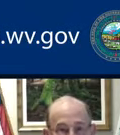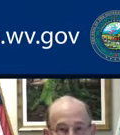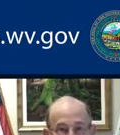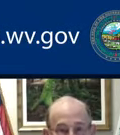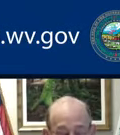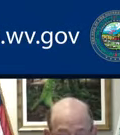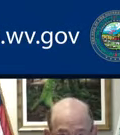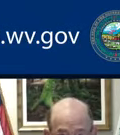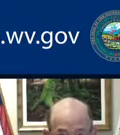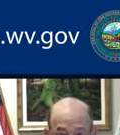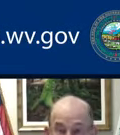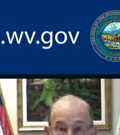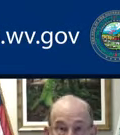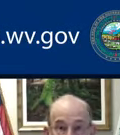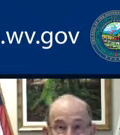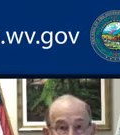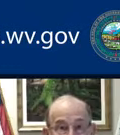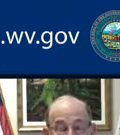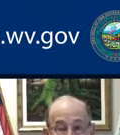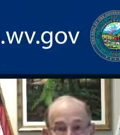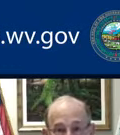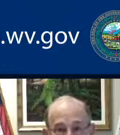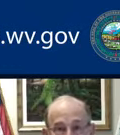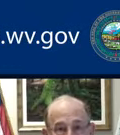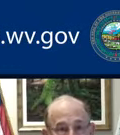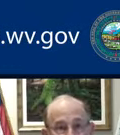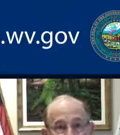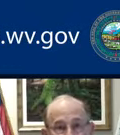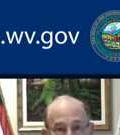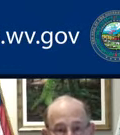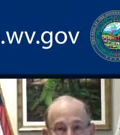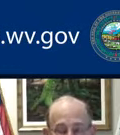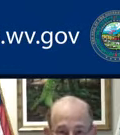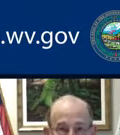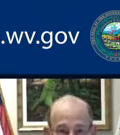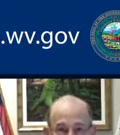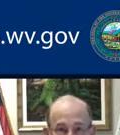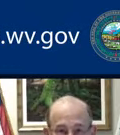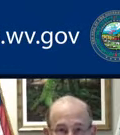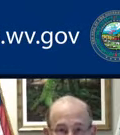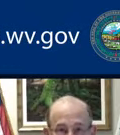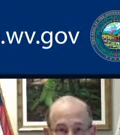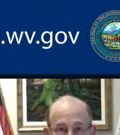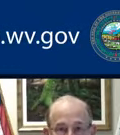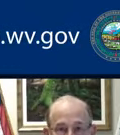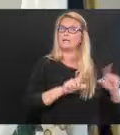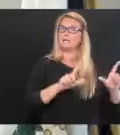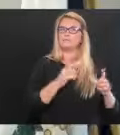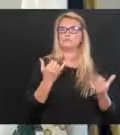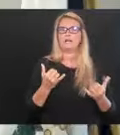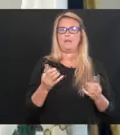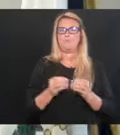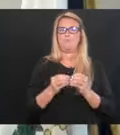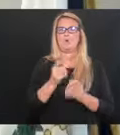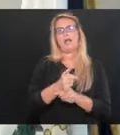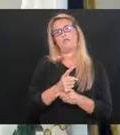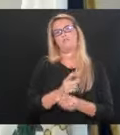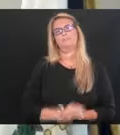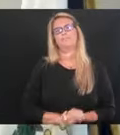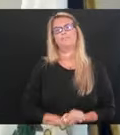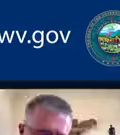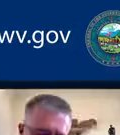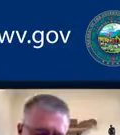So we are automating this now to try to get that to you on a very regular basis. All right, thank you,